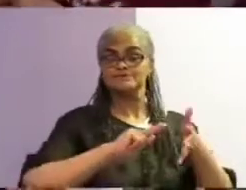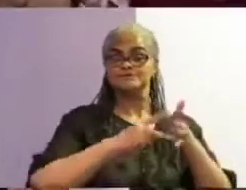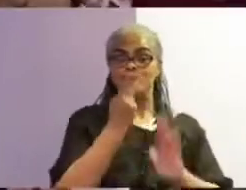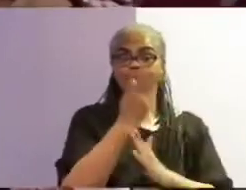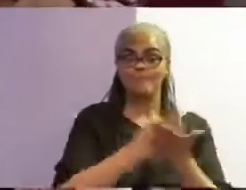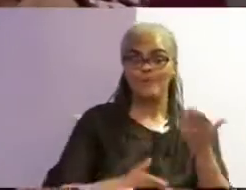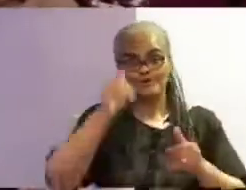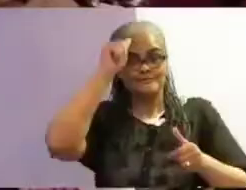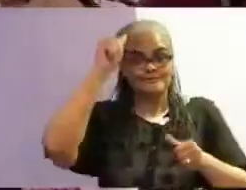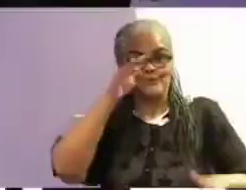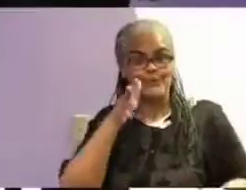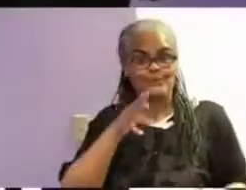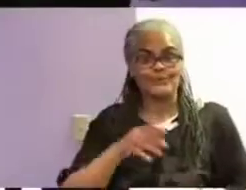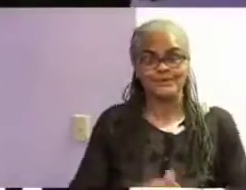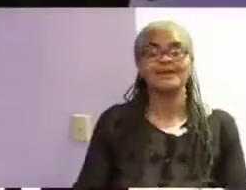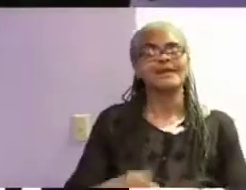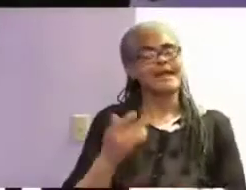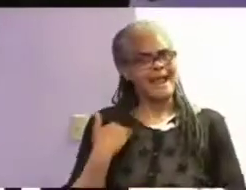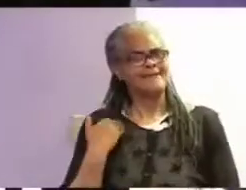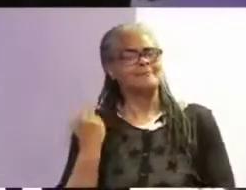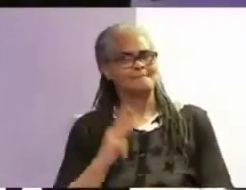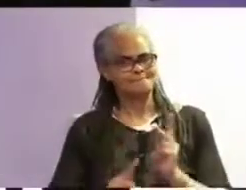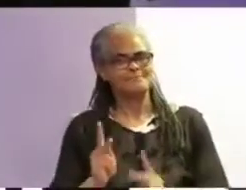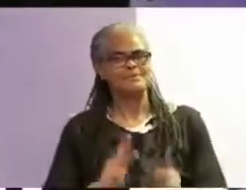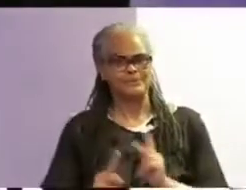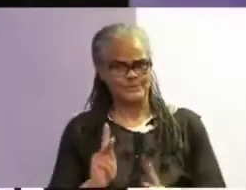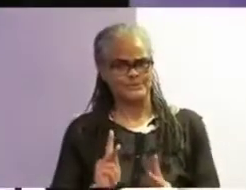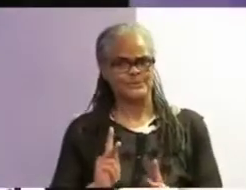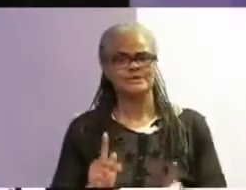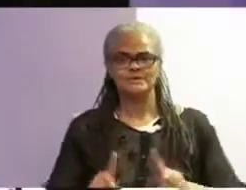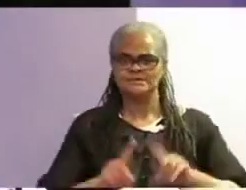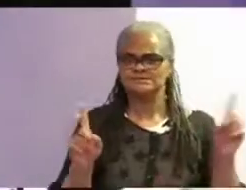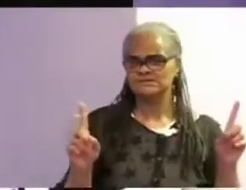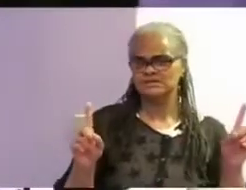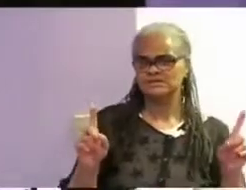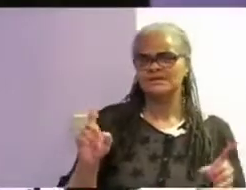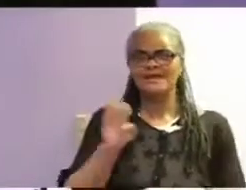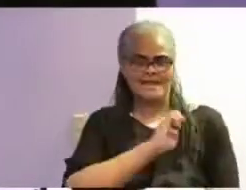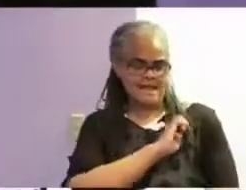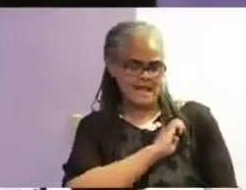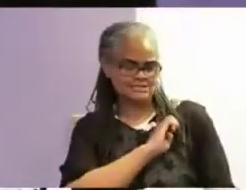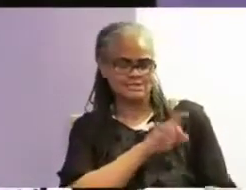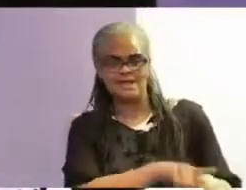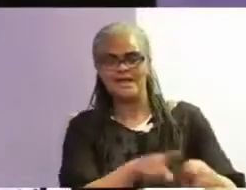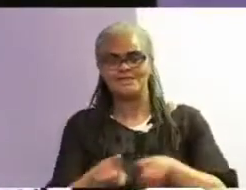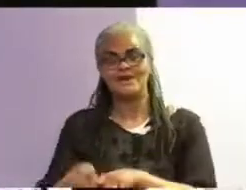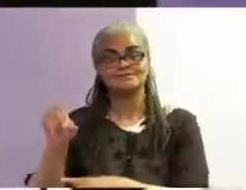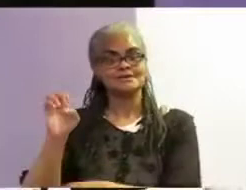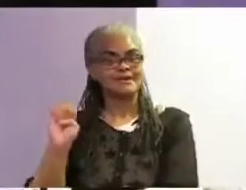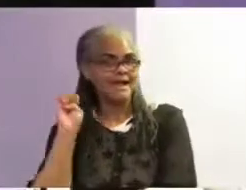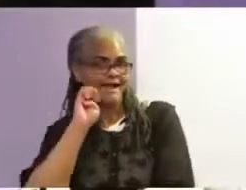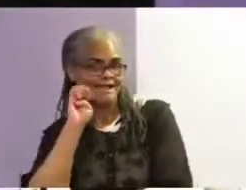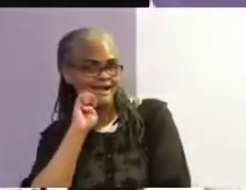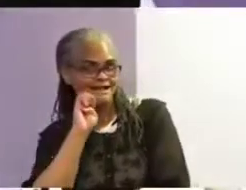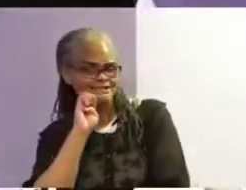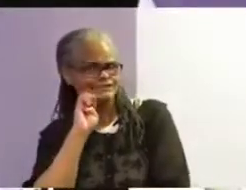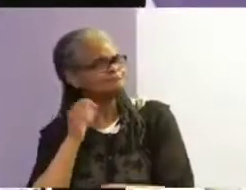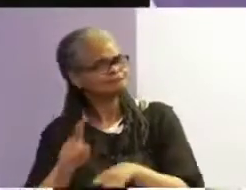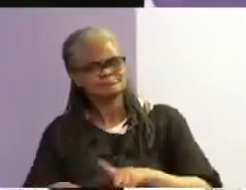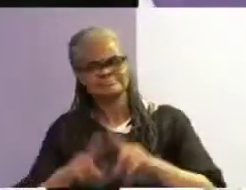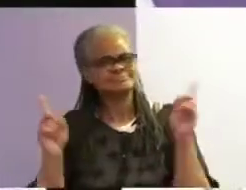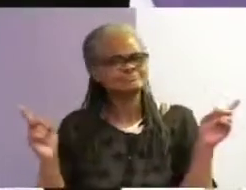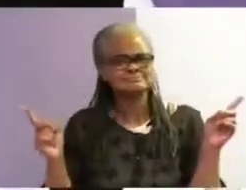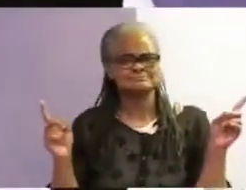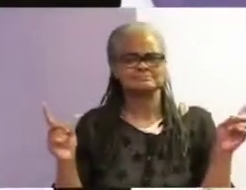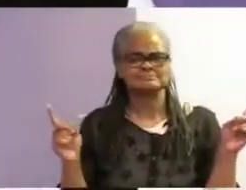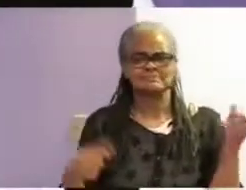God. I've had people to talk about the difference between Elisha and Elijah. Glory to God.